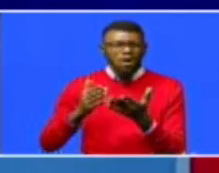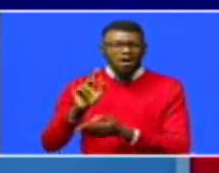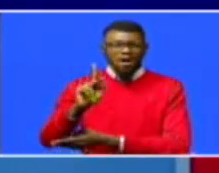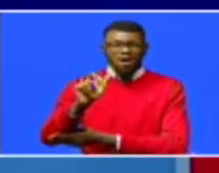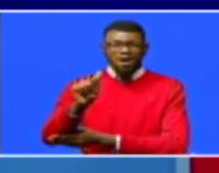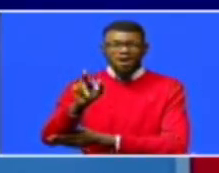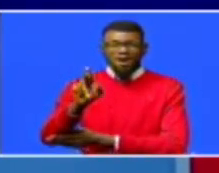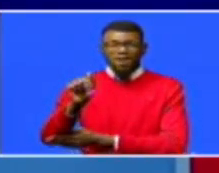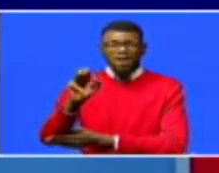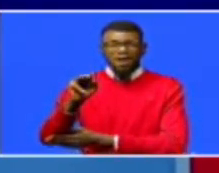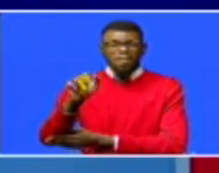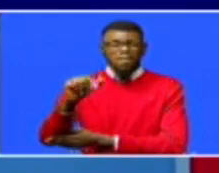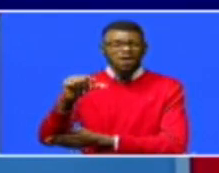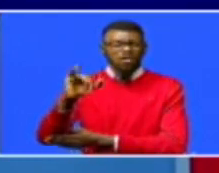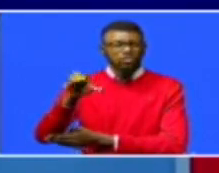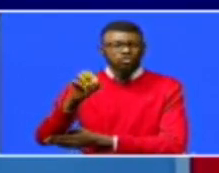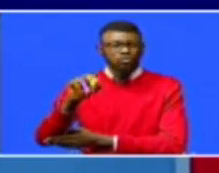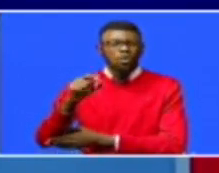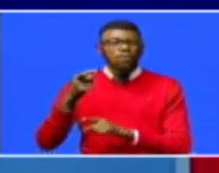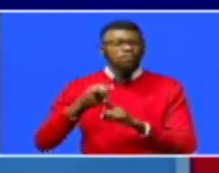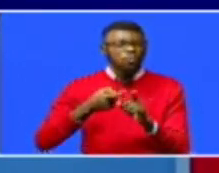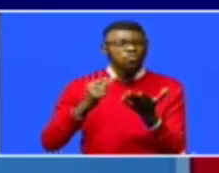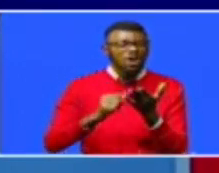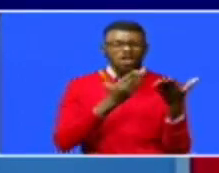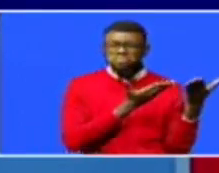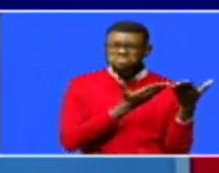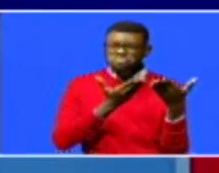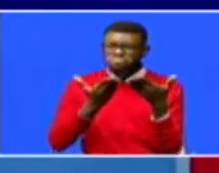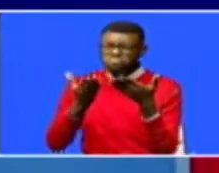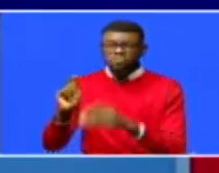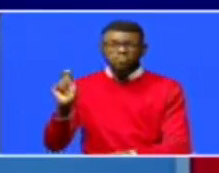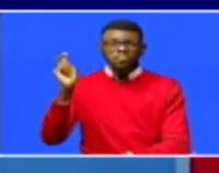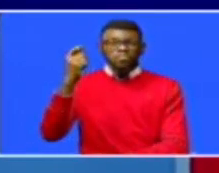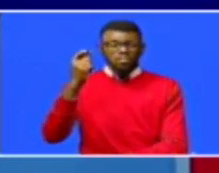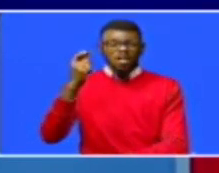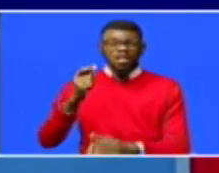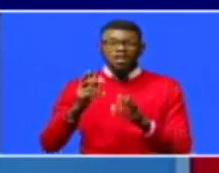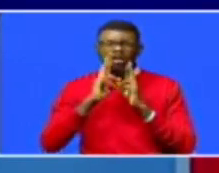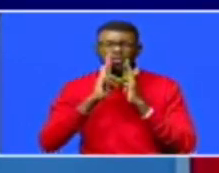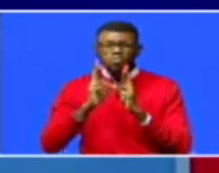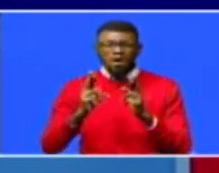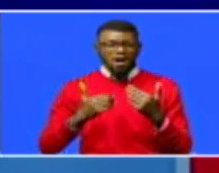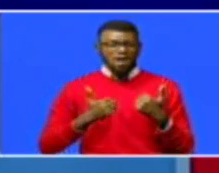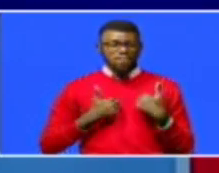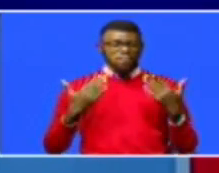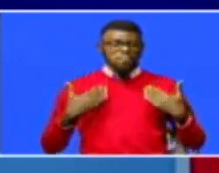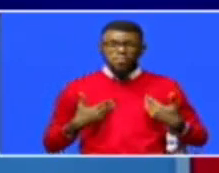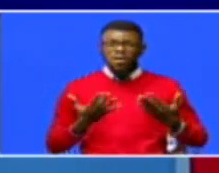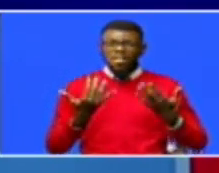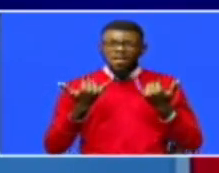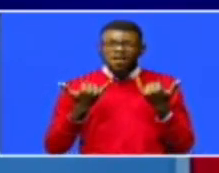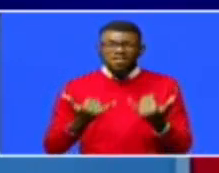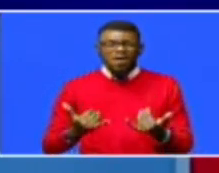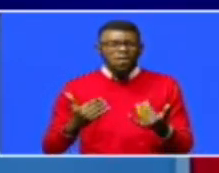trafficked from Uganda to Kenya. And as our Crimes and Investigations editor Hussein Mohammed now reports, human beings are bought